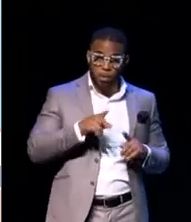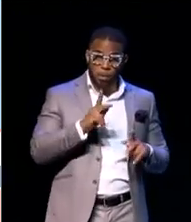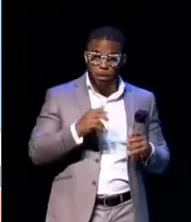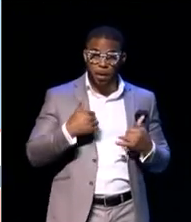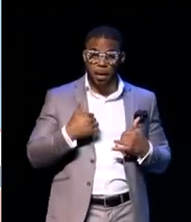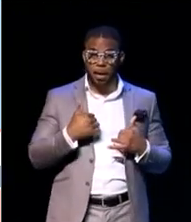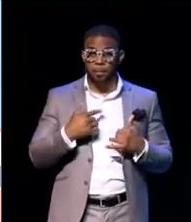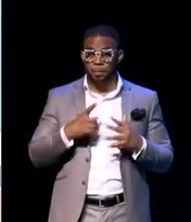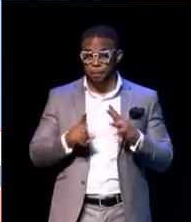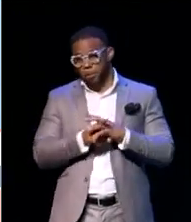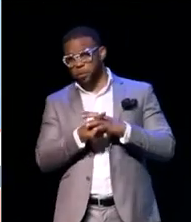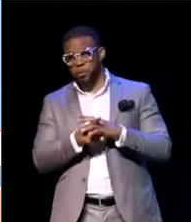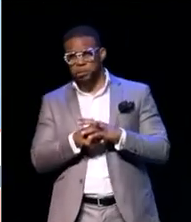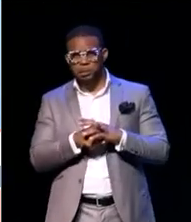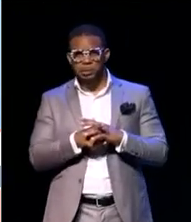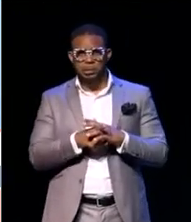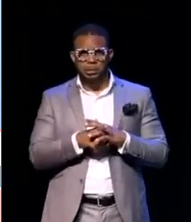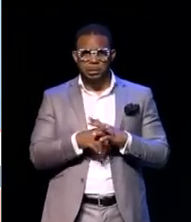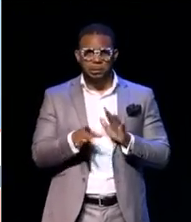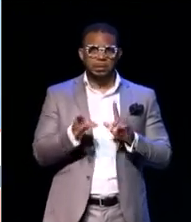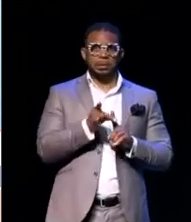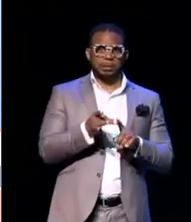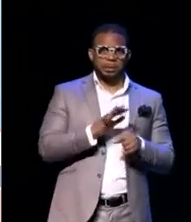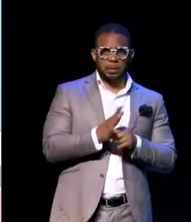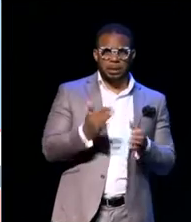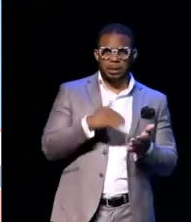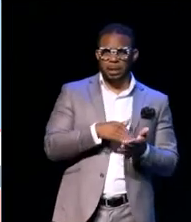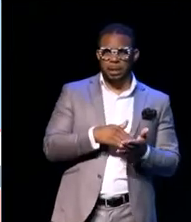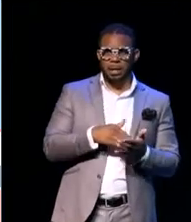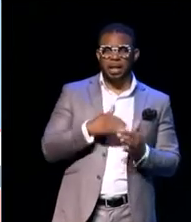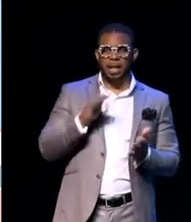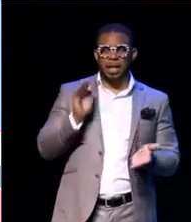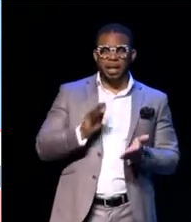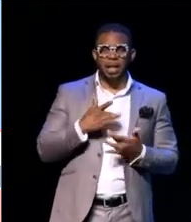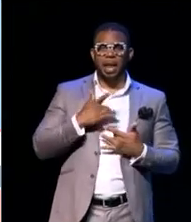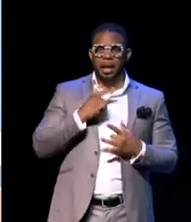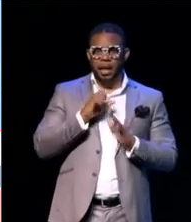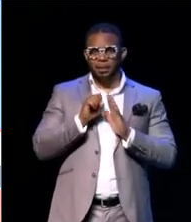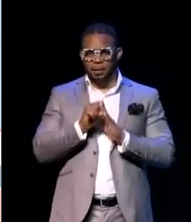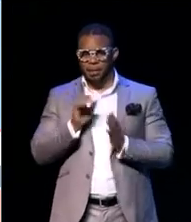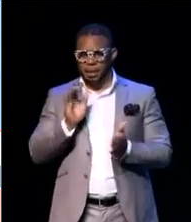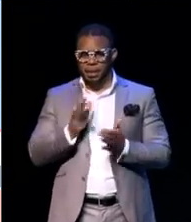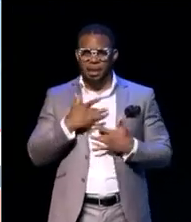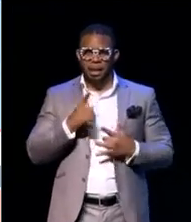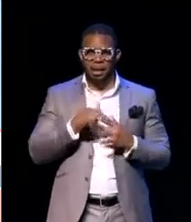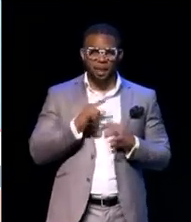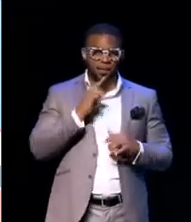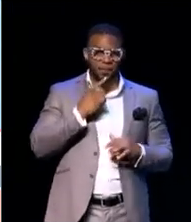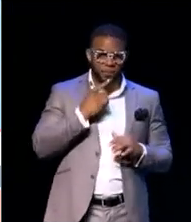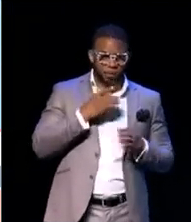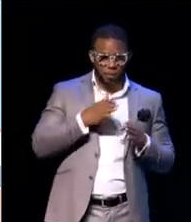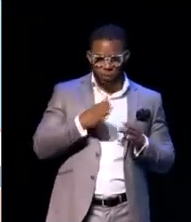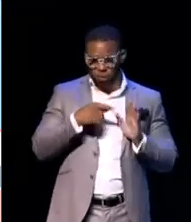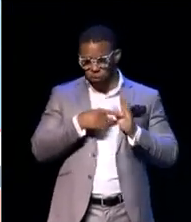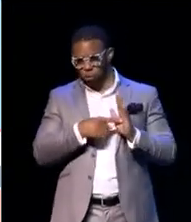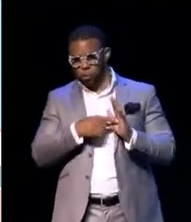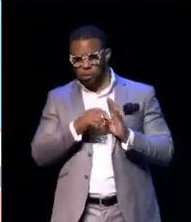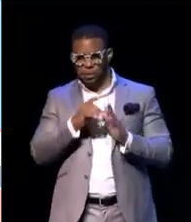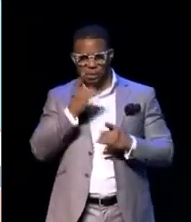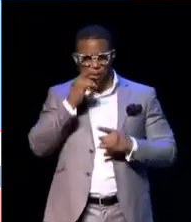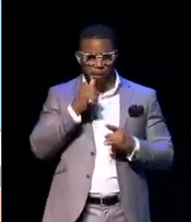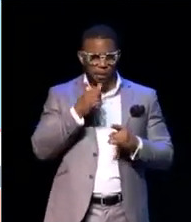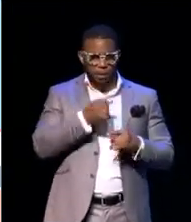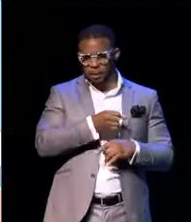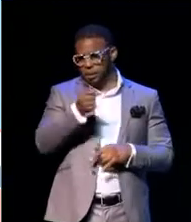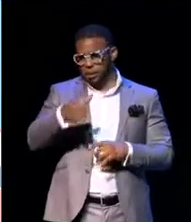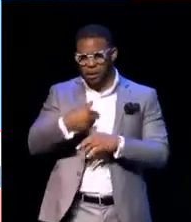people have a breakthrough infection, they're less likely to have symptoms. They're less likely to have a severe form of the disease that would end them